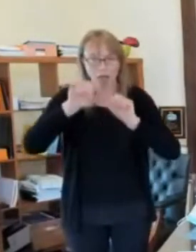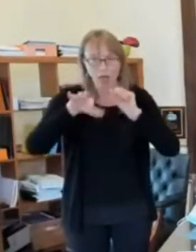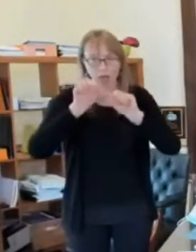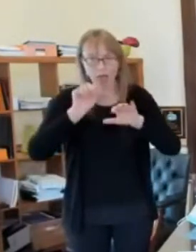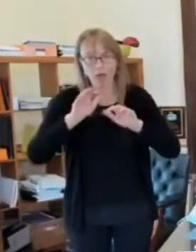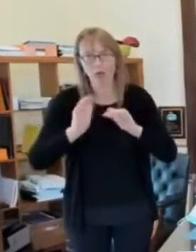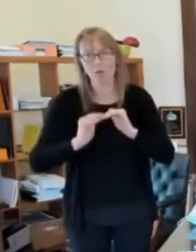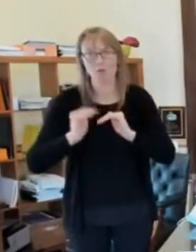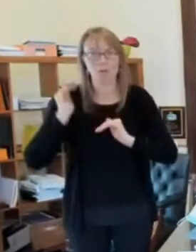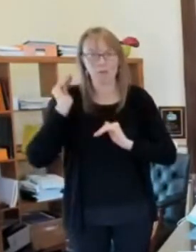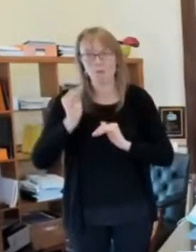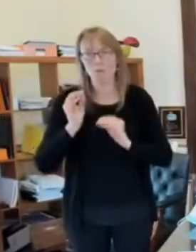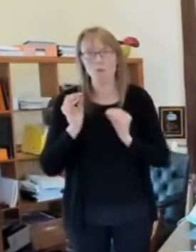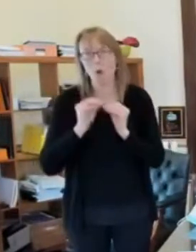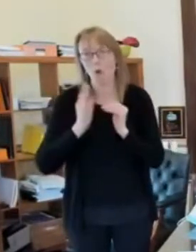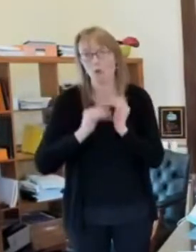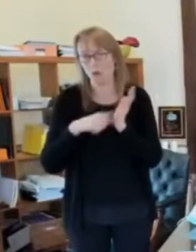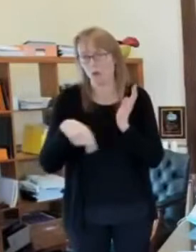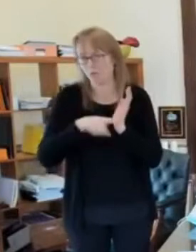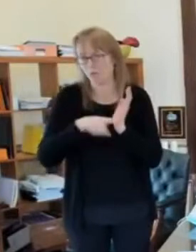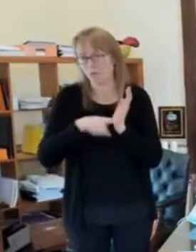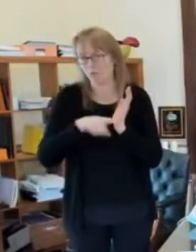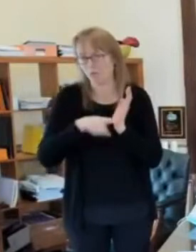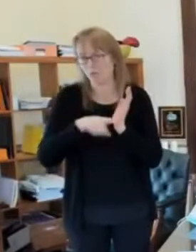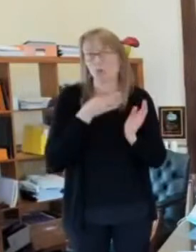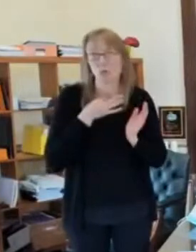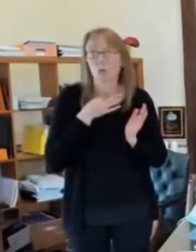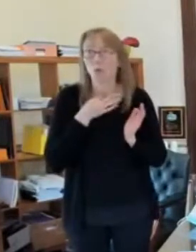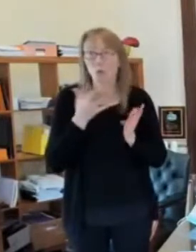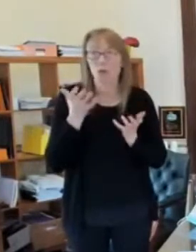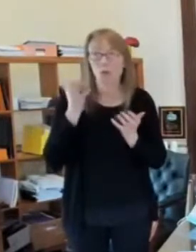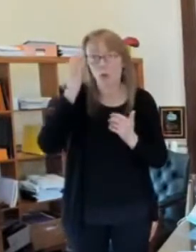one of, you know, we're looking at these numbers every day and trying to